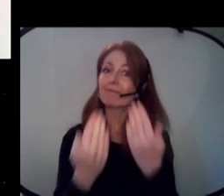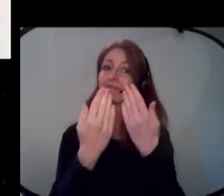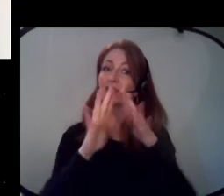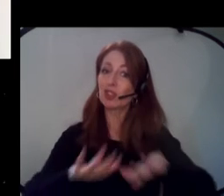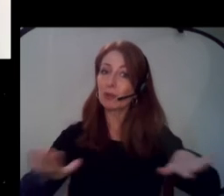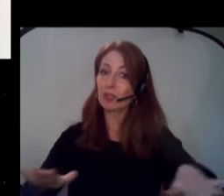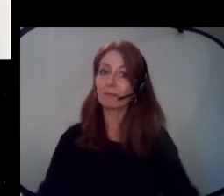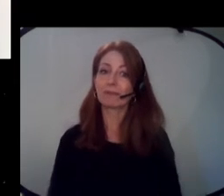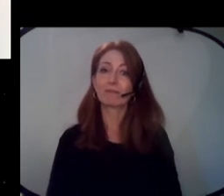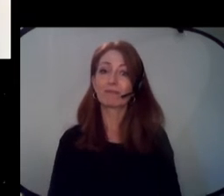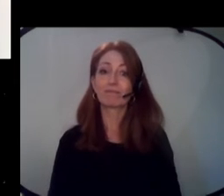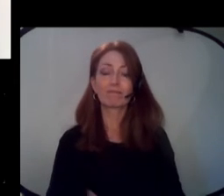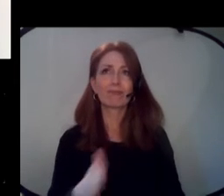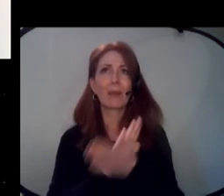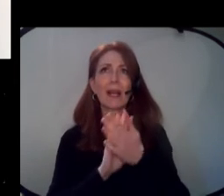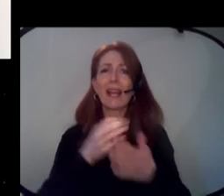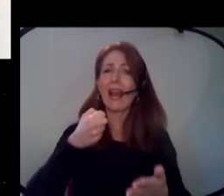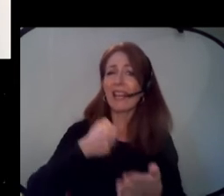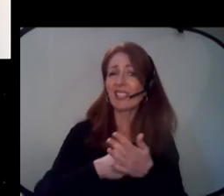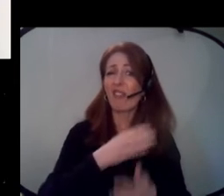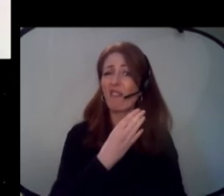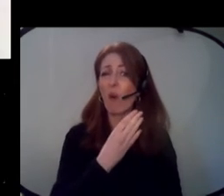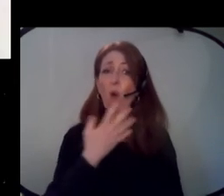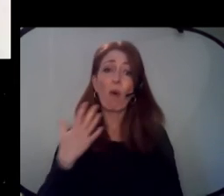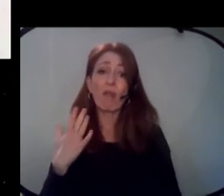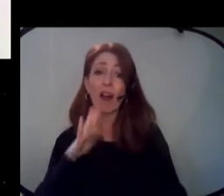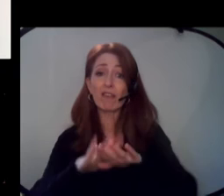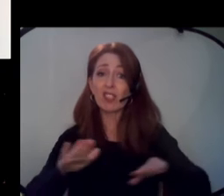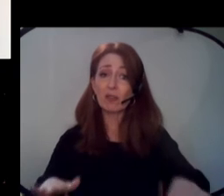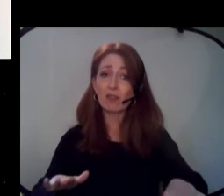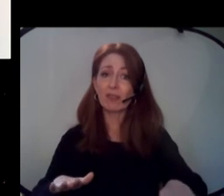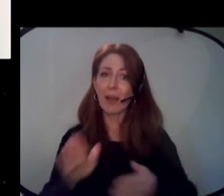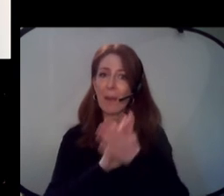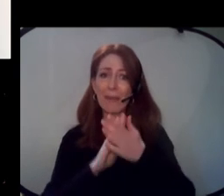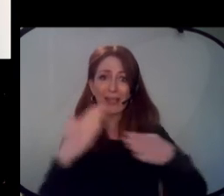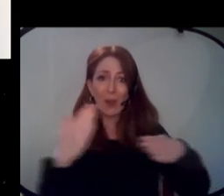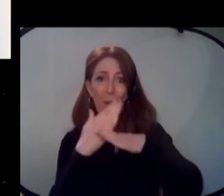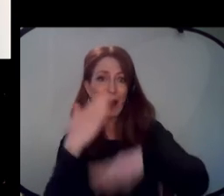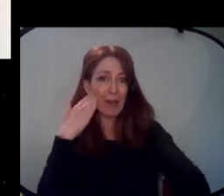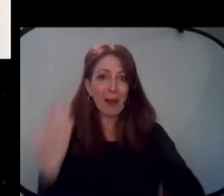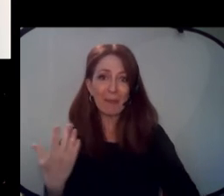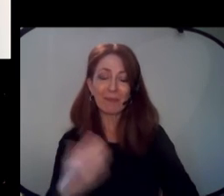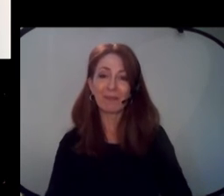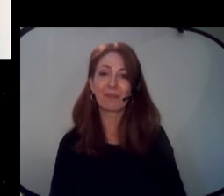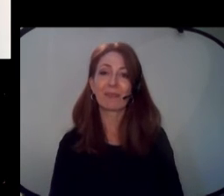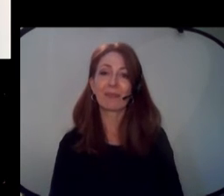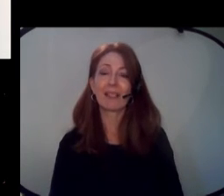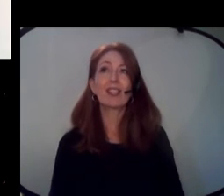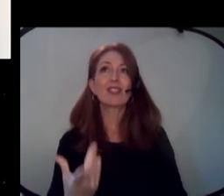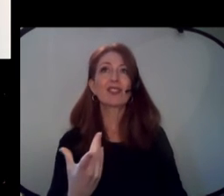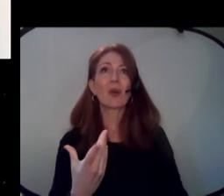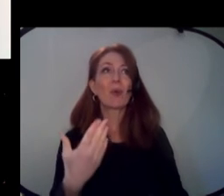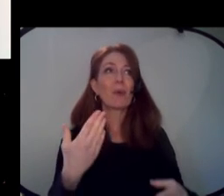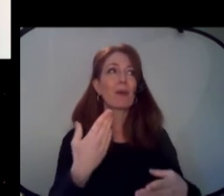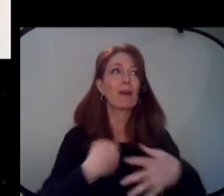has at least four, probably five children during these years in Florence, and is combining that with